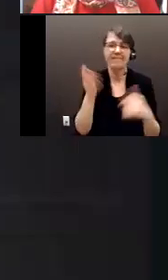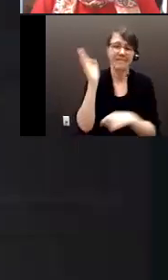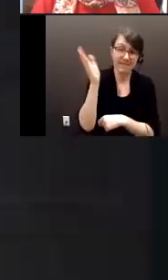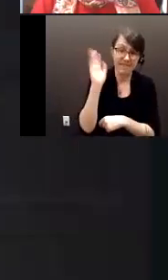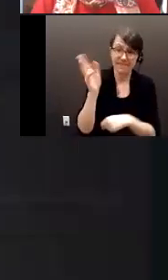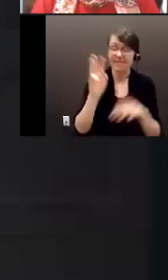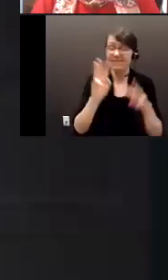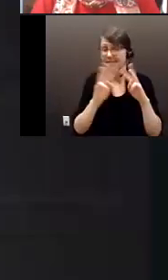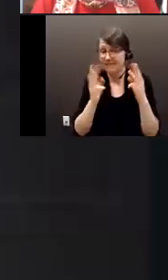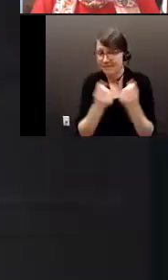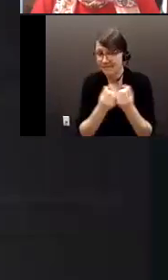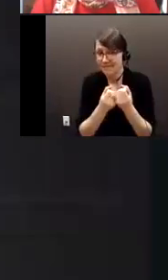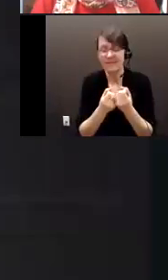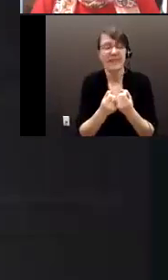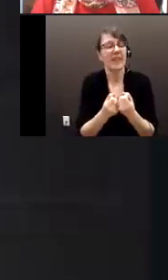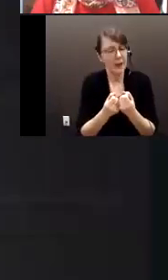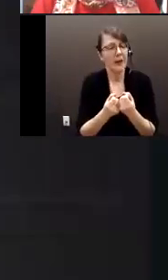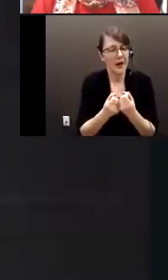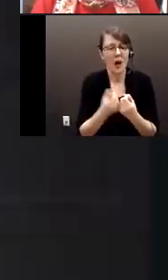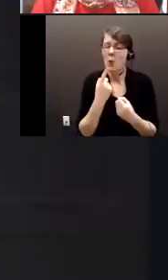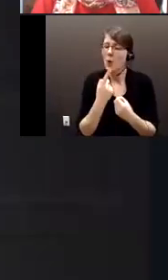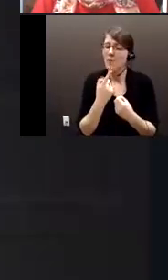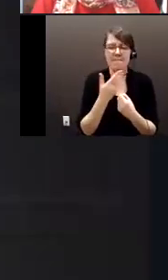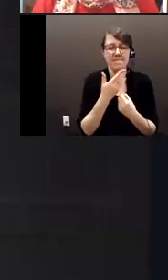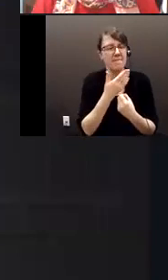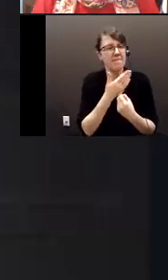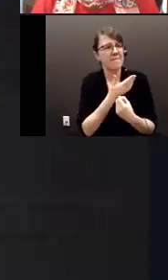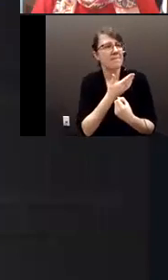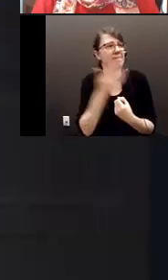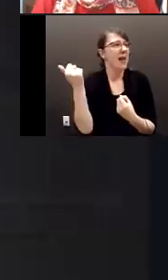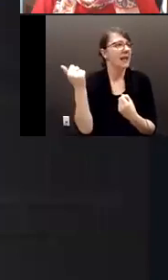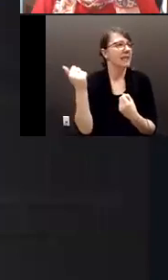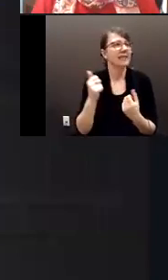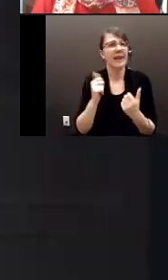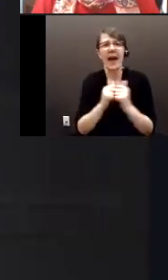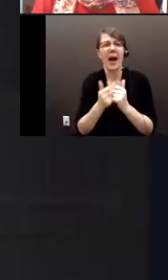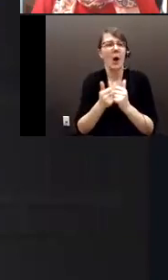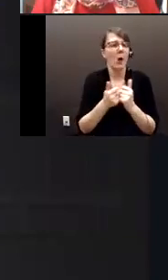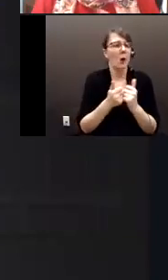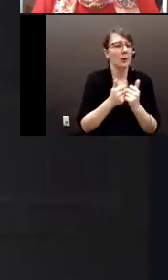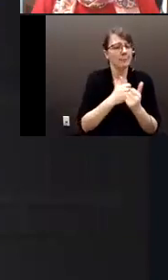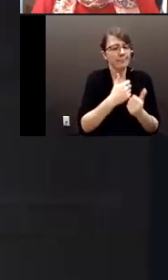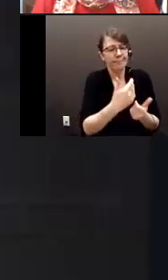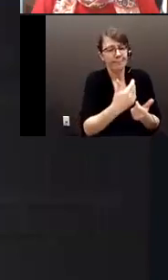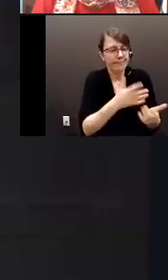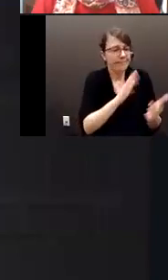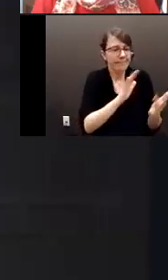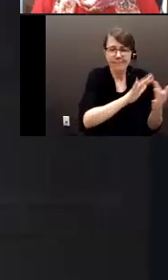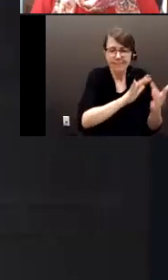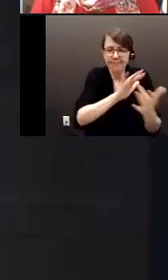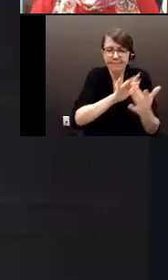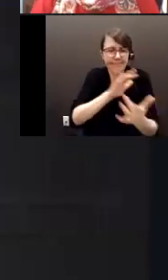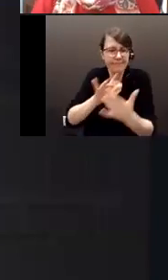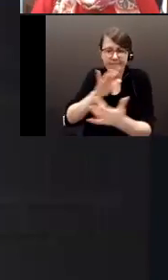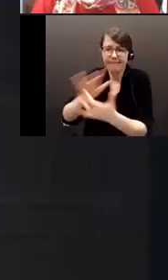One of the best ways that we can reach out to different communities is by engaging with those